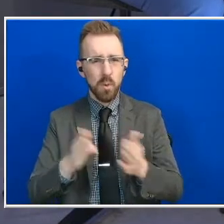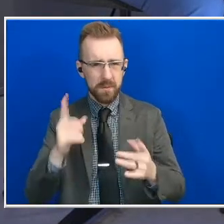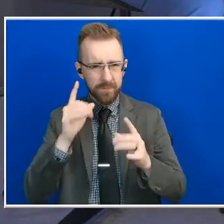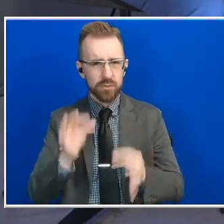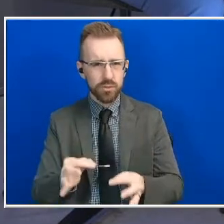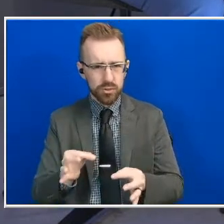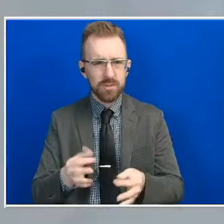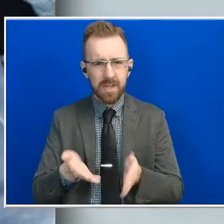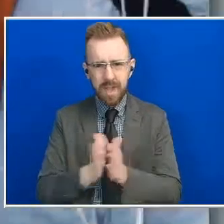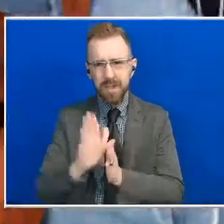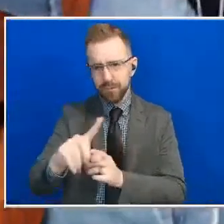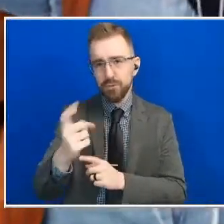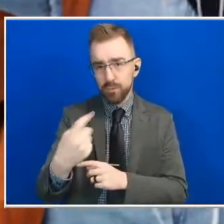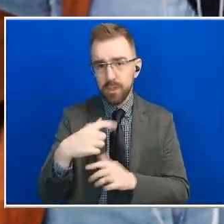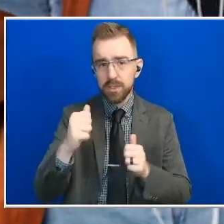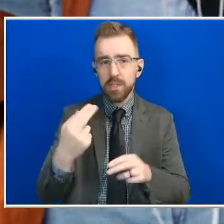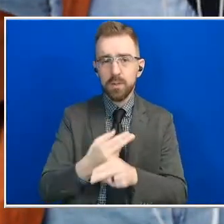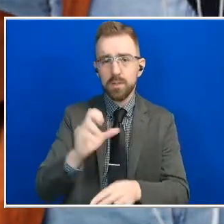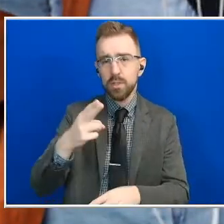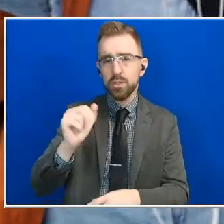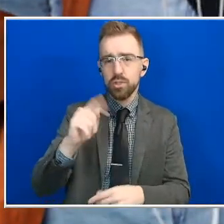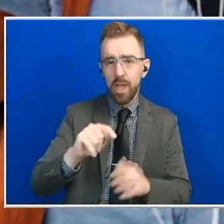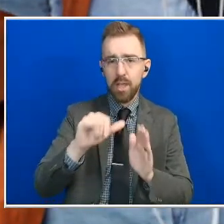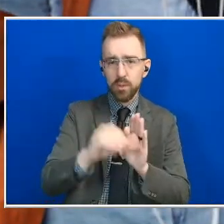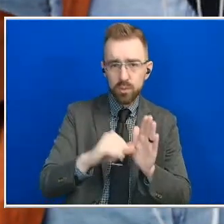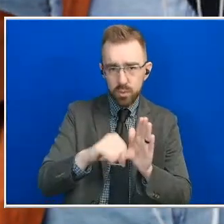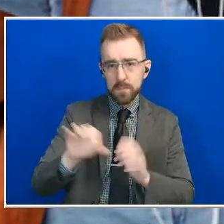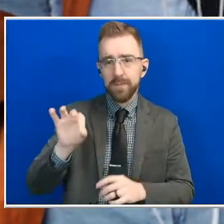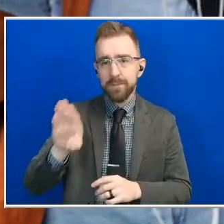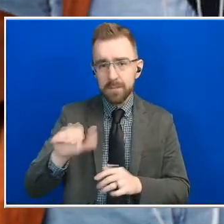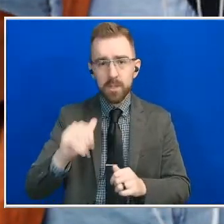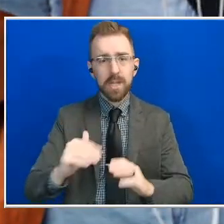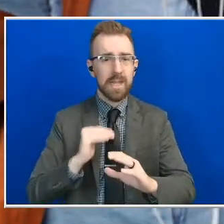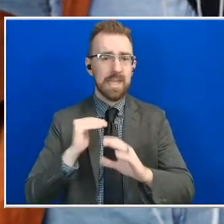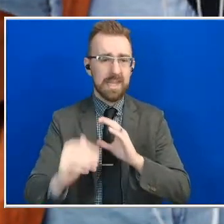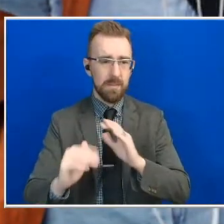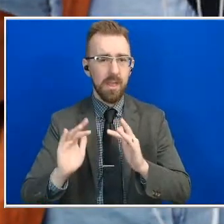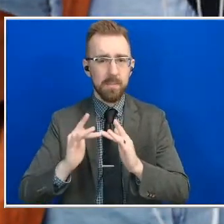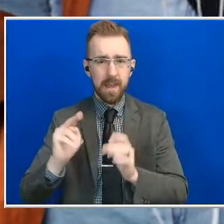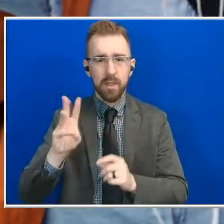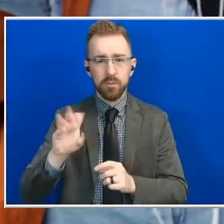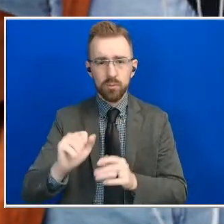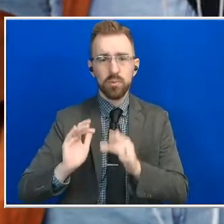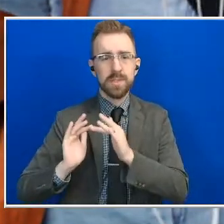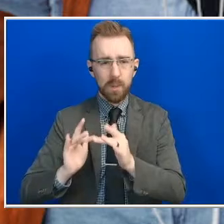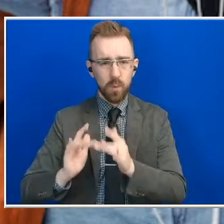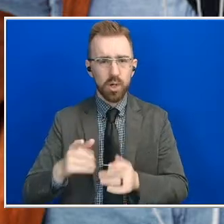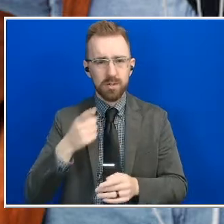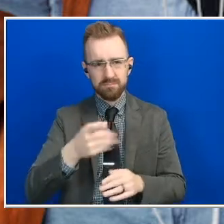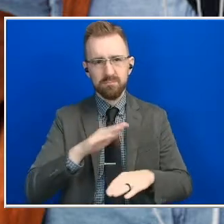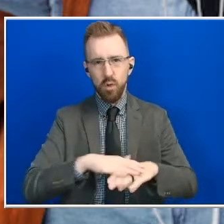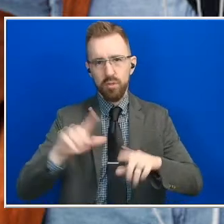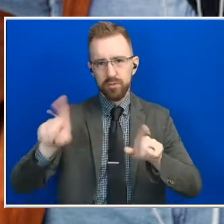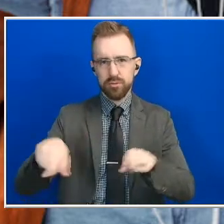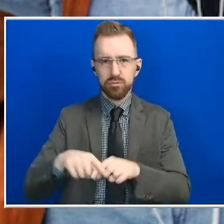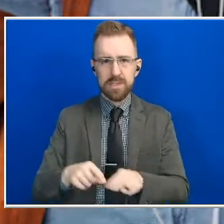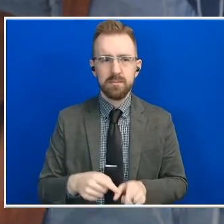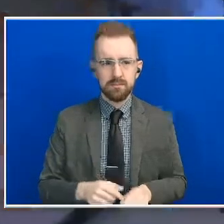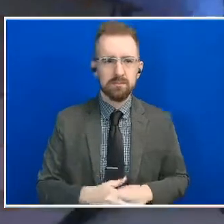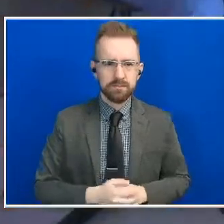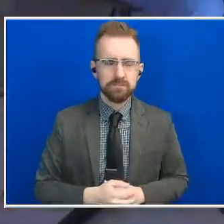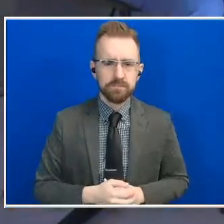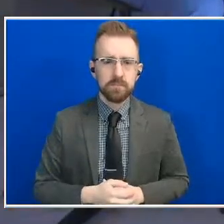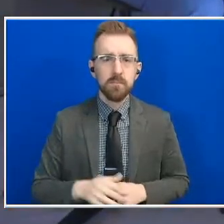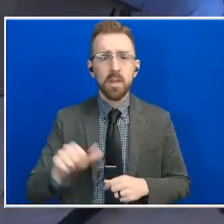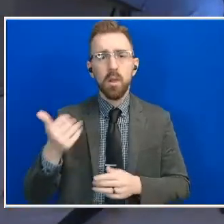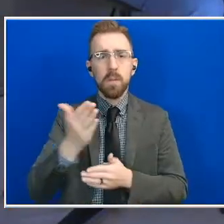You can use the chat on YouTube or Facebook. You can email the Medical News Network. The information is there on your screen. Of course, another huge part of the story, as we've been